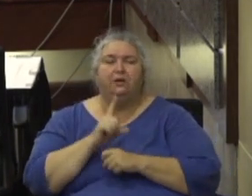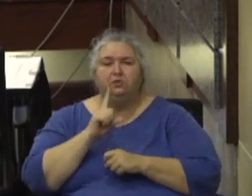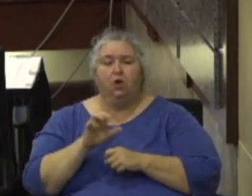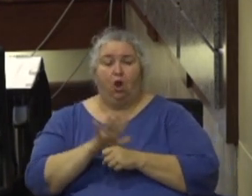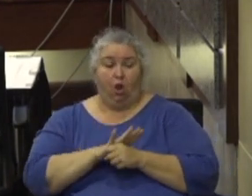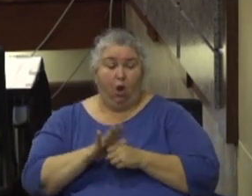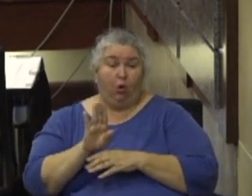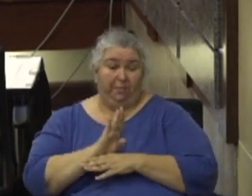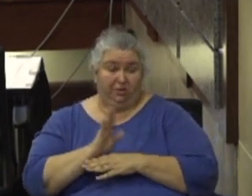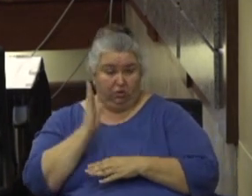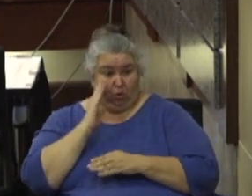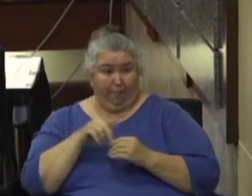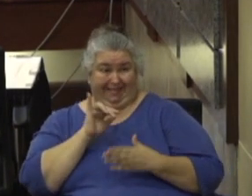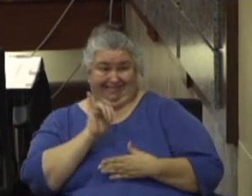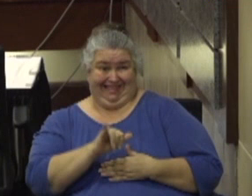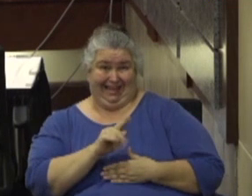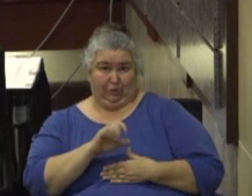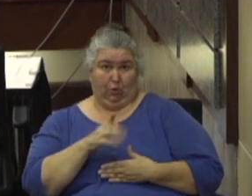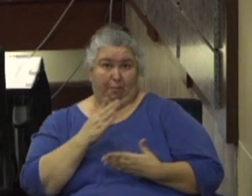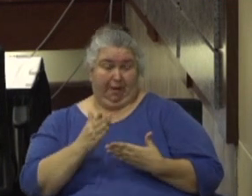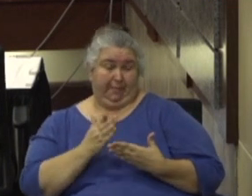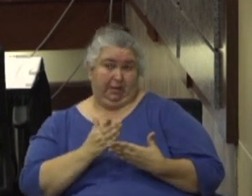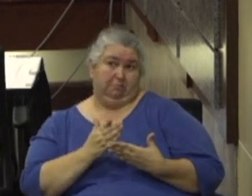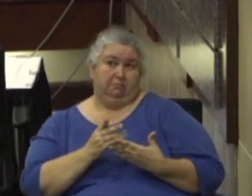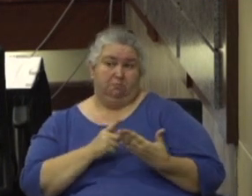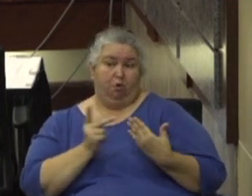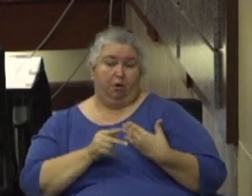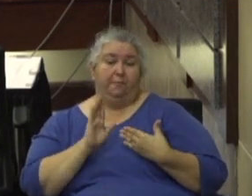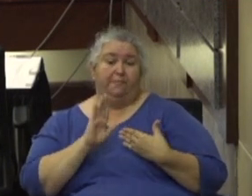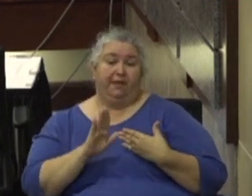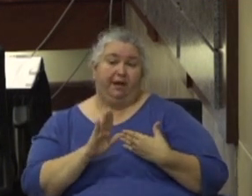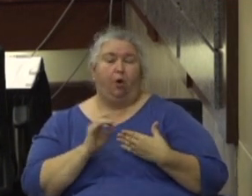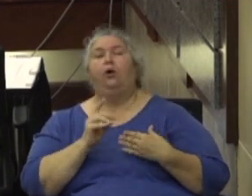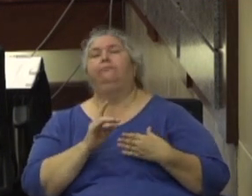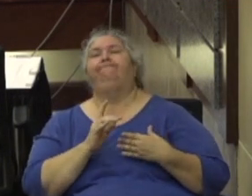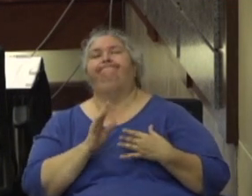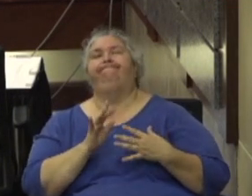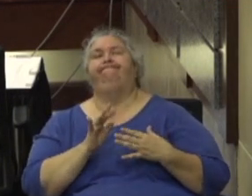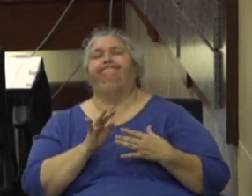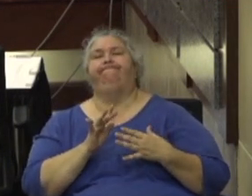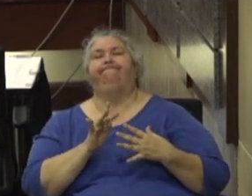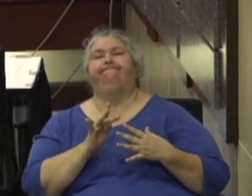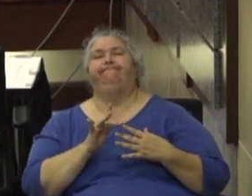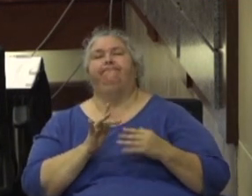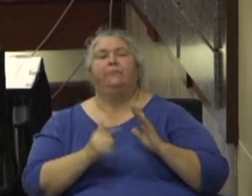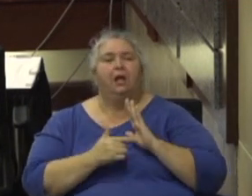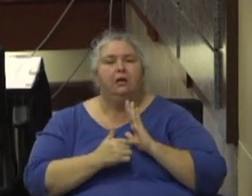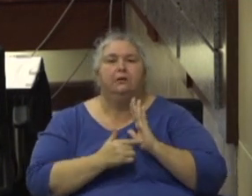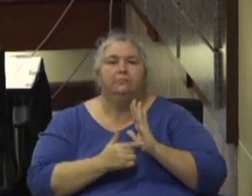know about this tool and start programming their business on that platform. Esmeralda, we can go to the next slide.